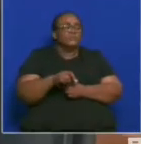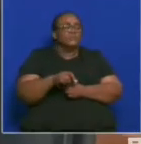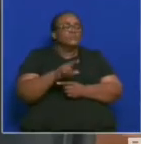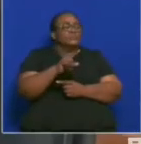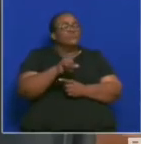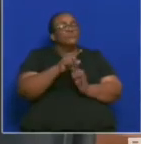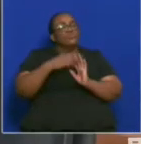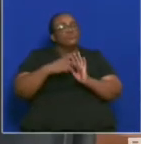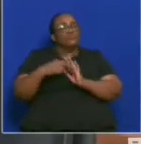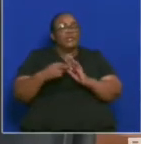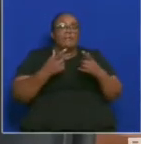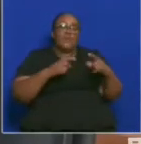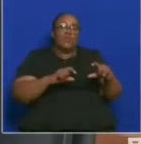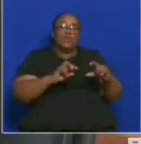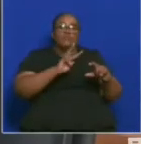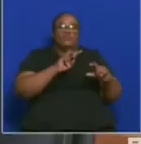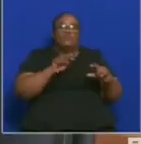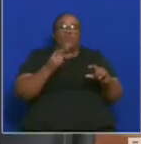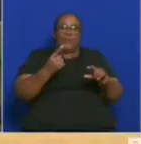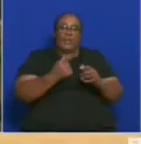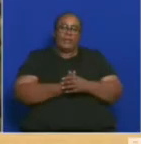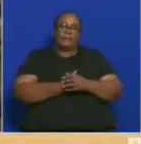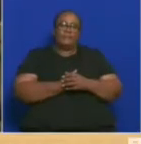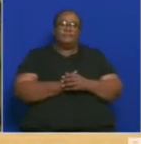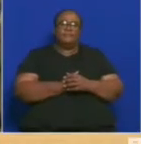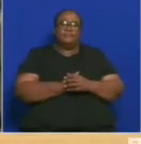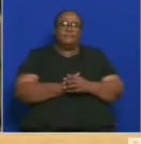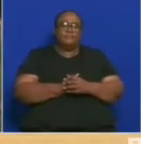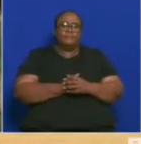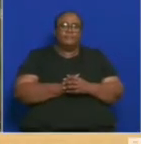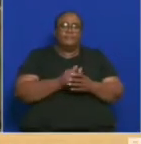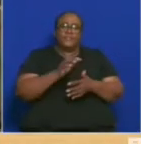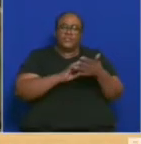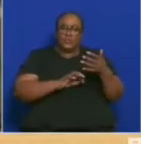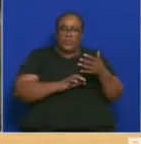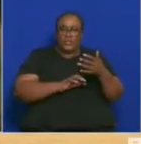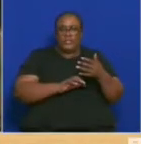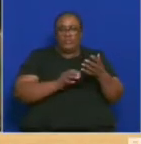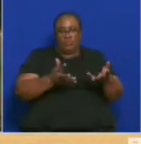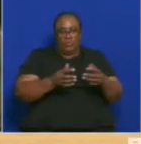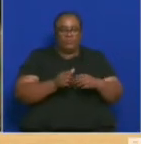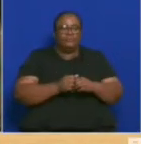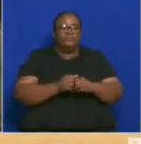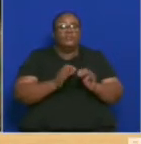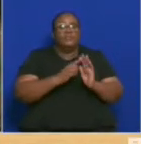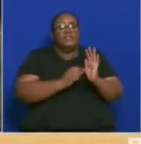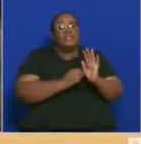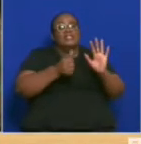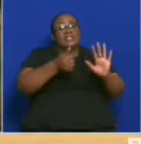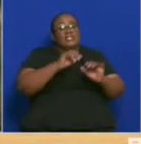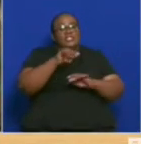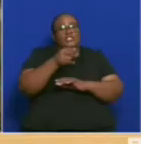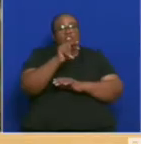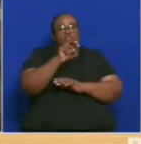2.1. Okay. Indaba inje, ma'am. On the 6th of July 2025, General Mkhwanazi